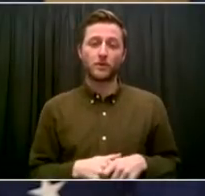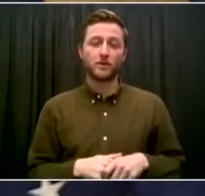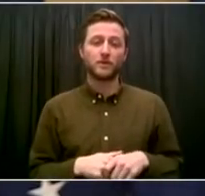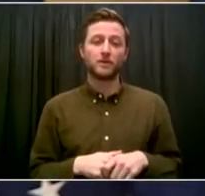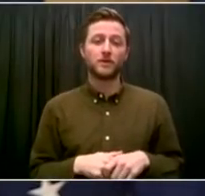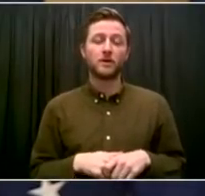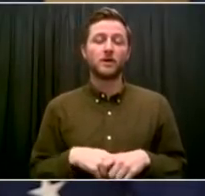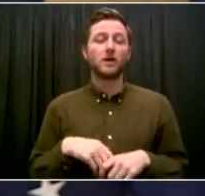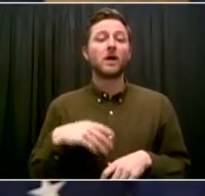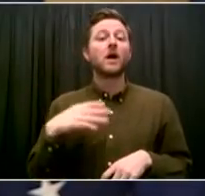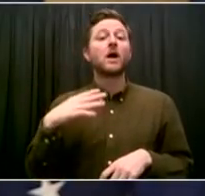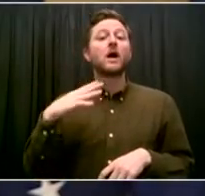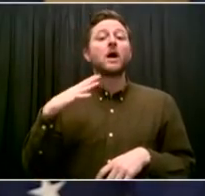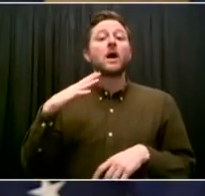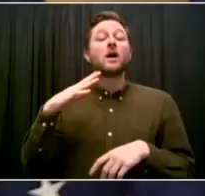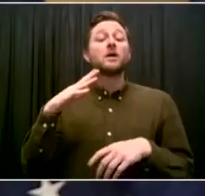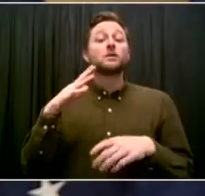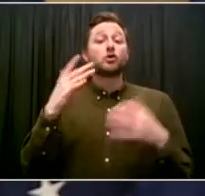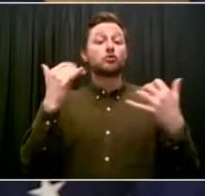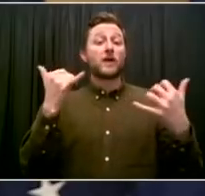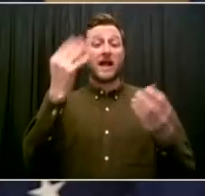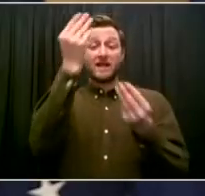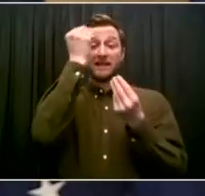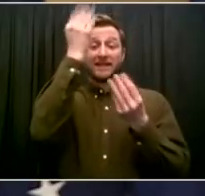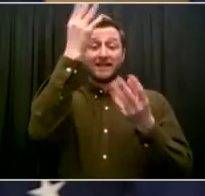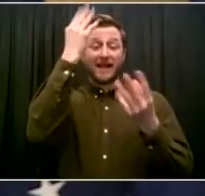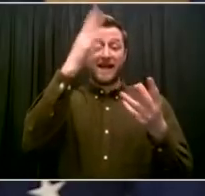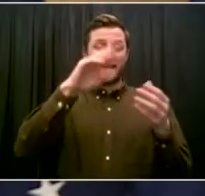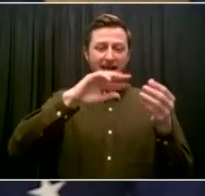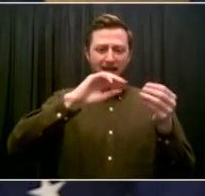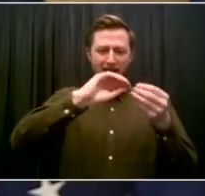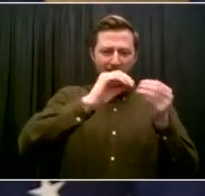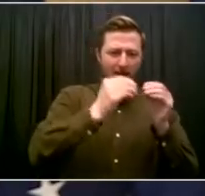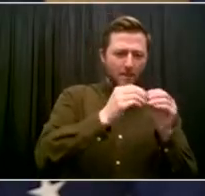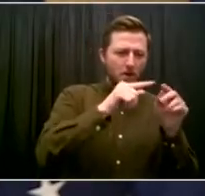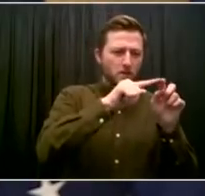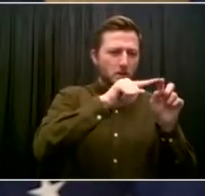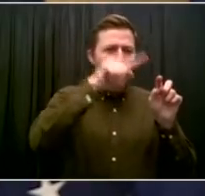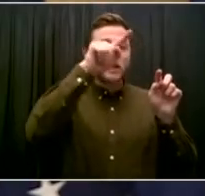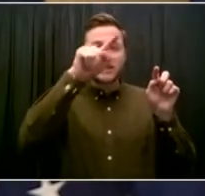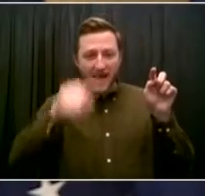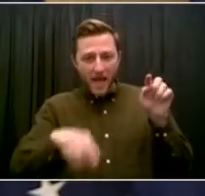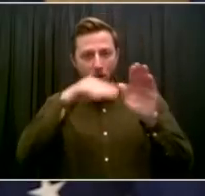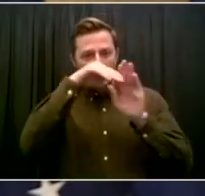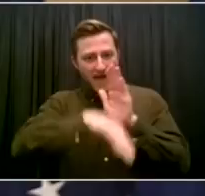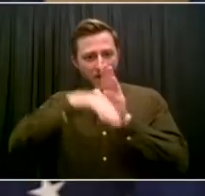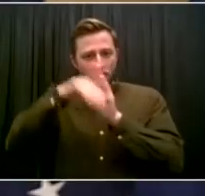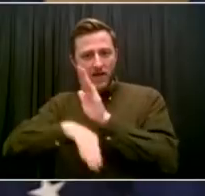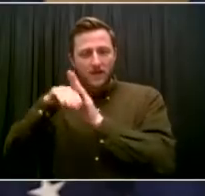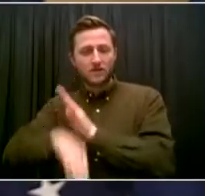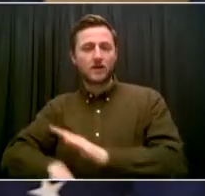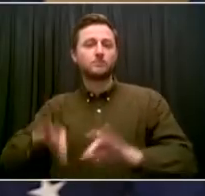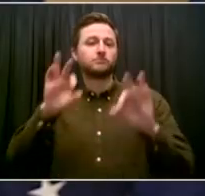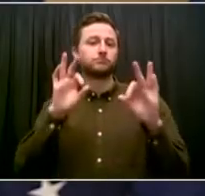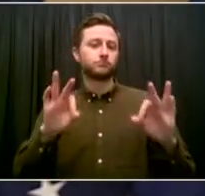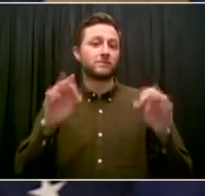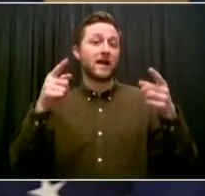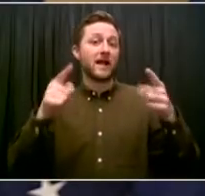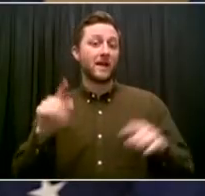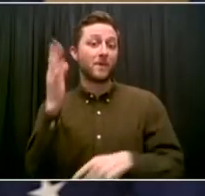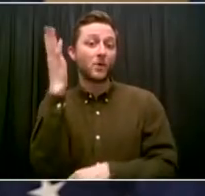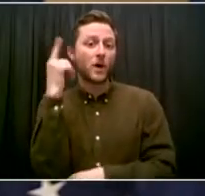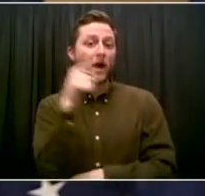and hospitalizations, and that is because New Yorkers have stepped up once again to protect themselves and their